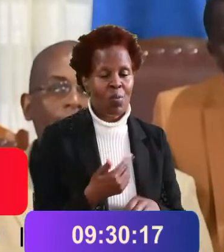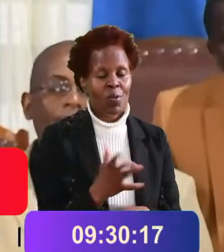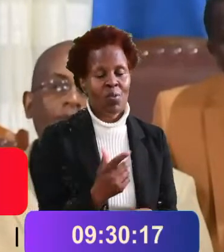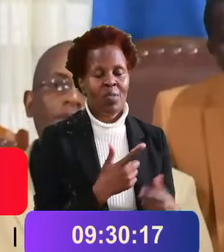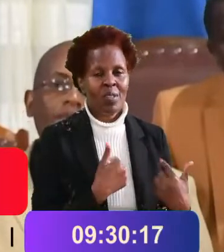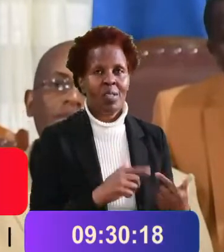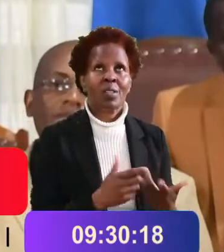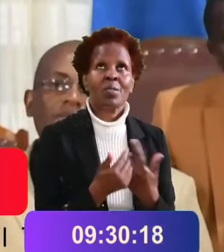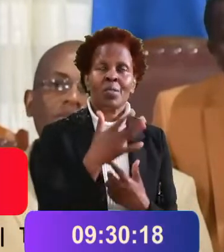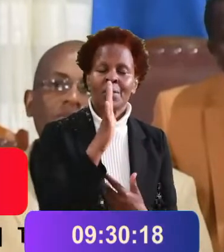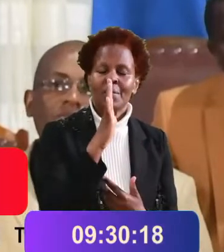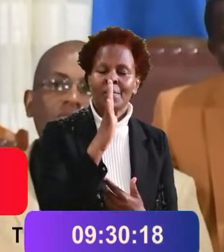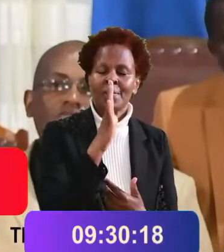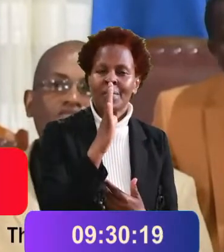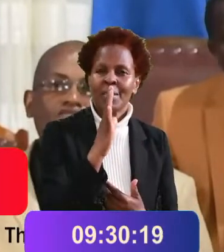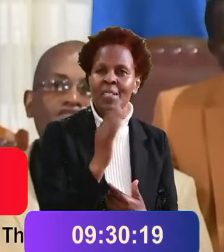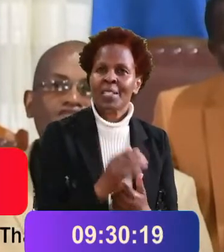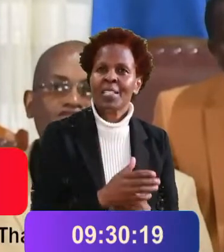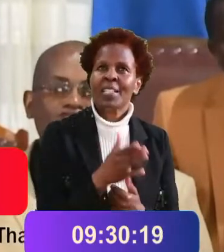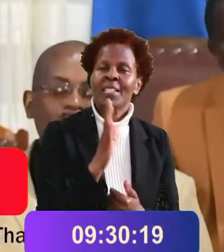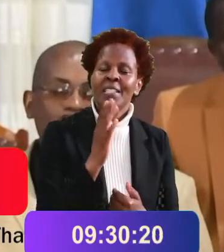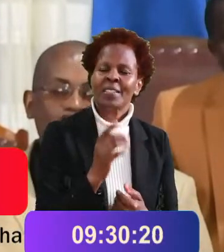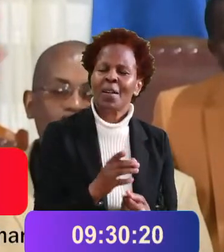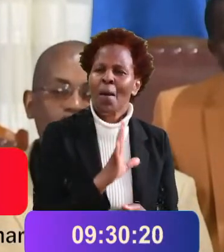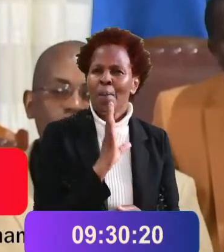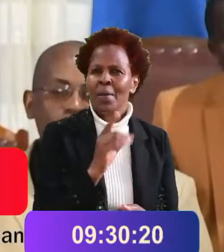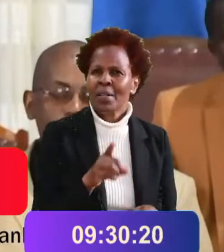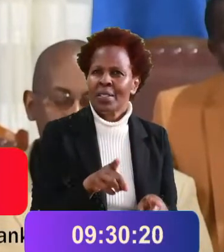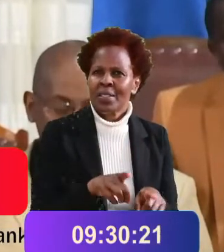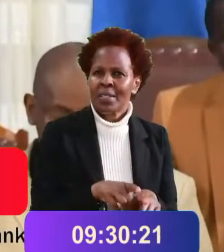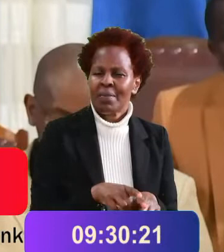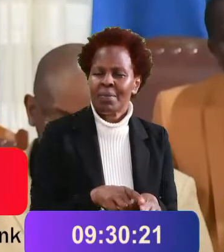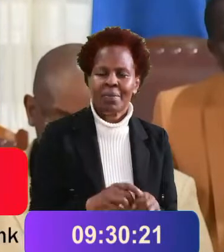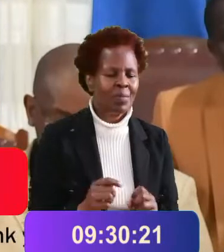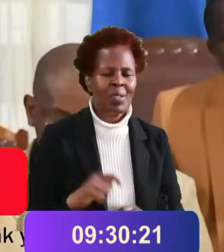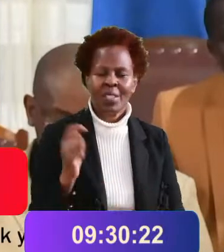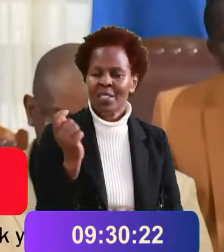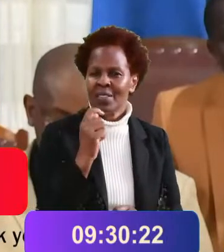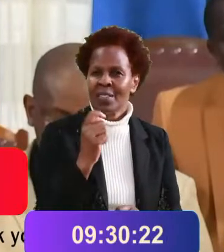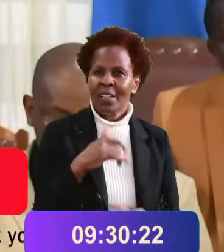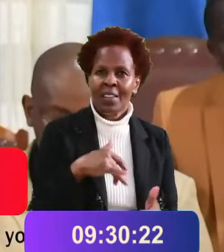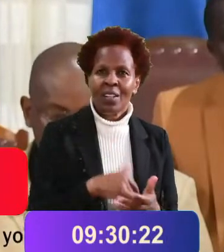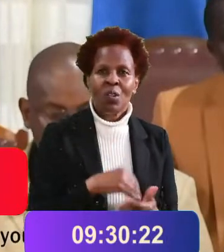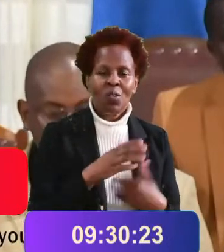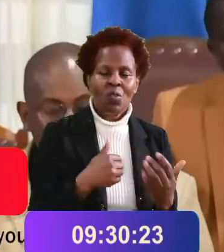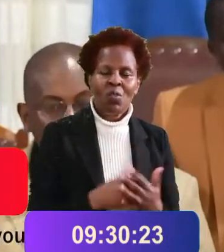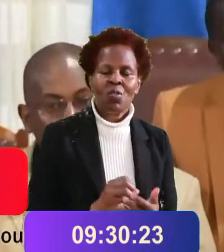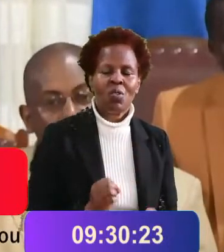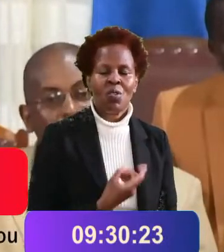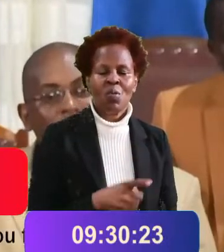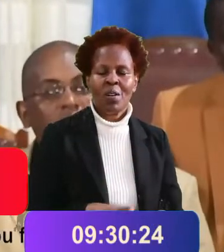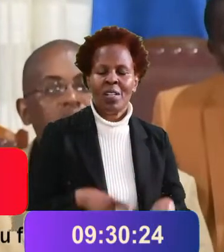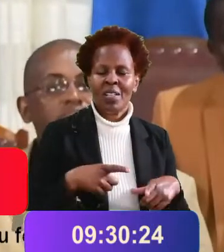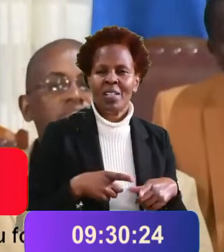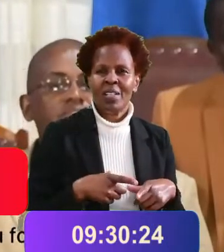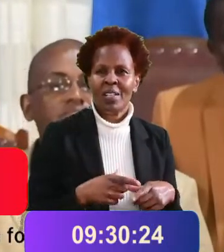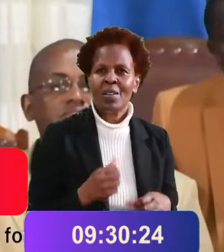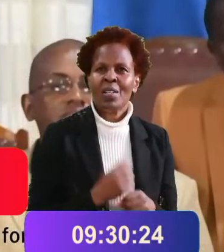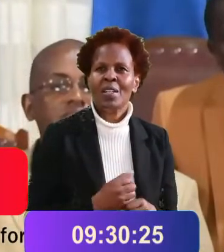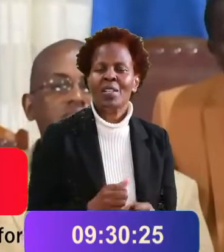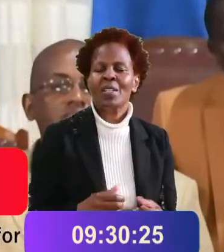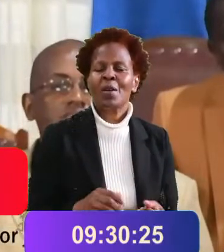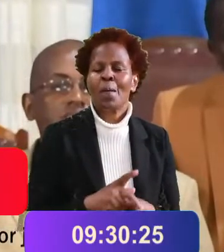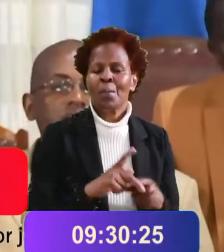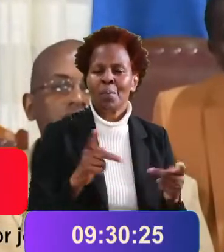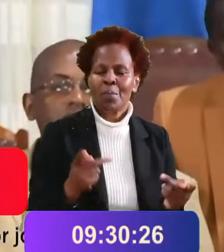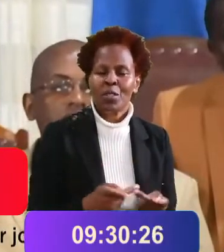will not leave us the same. It is a confession that all our lives, even the places of pain,